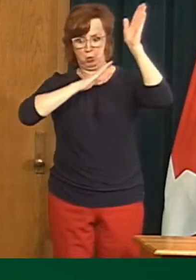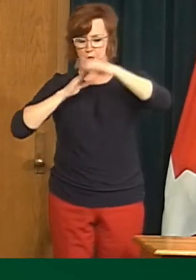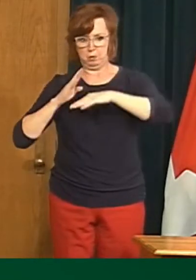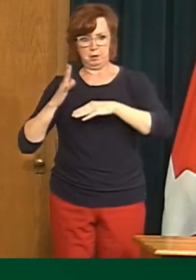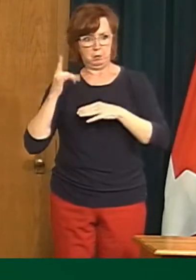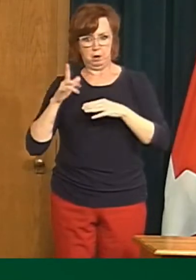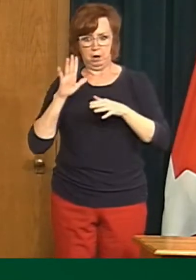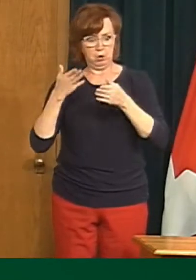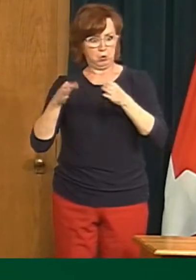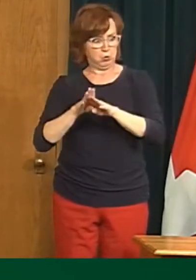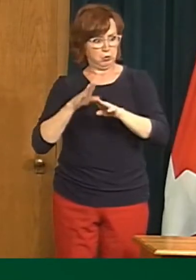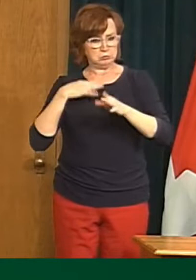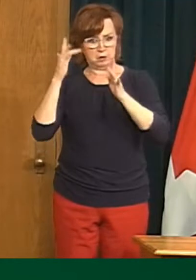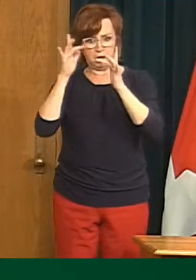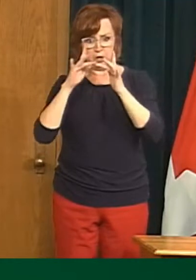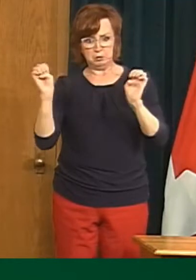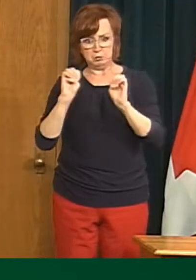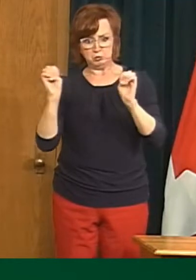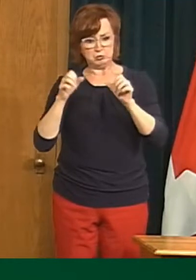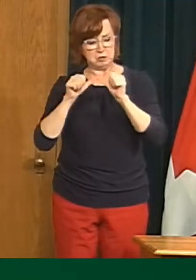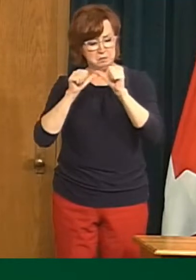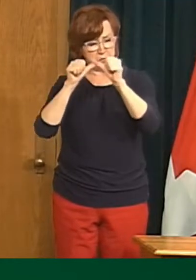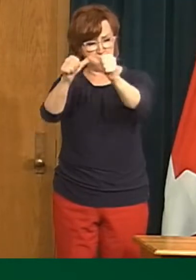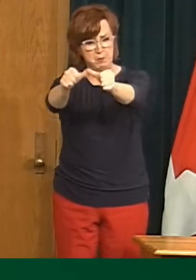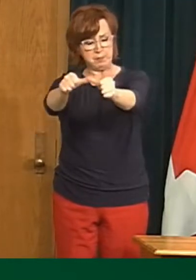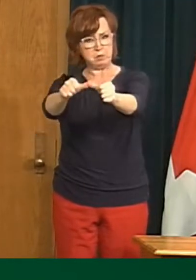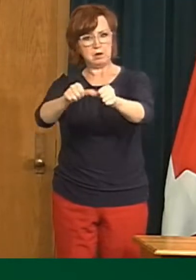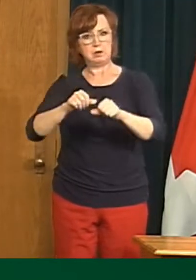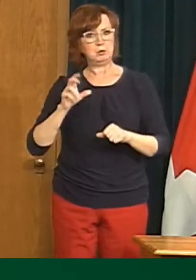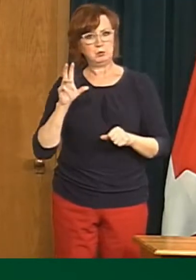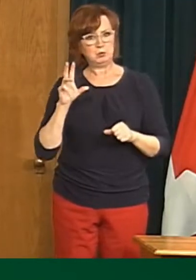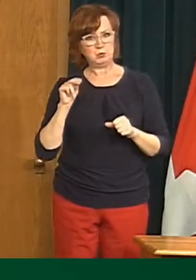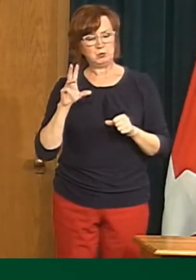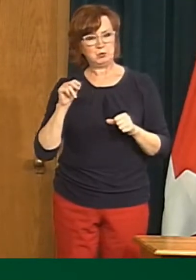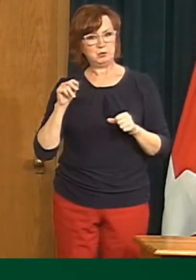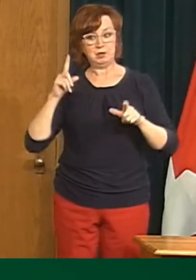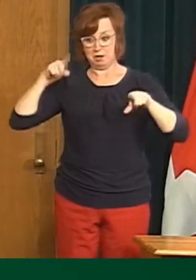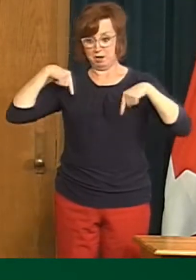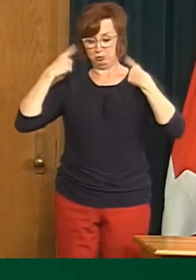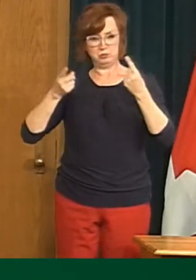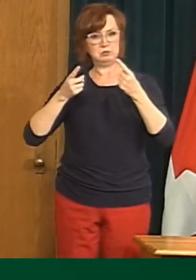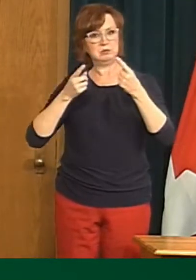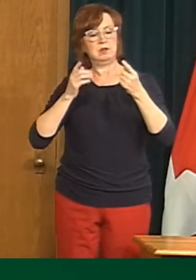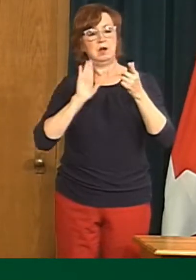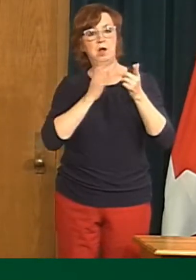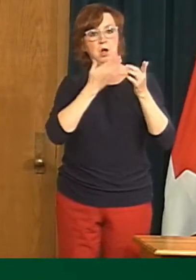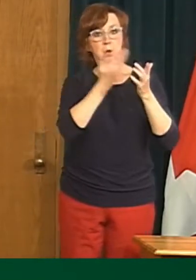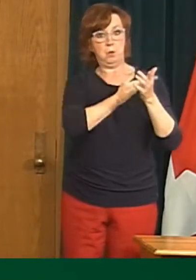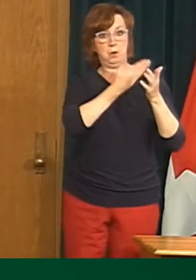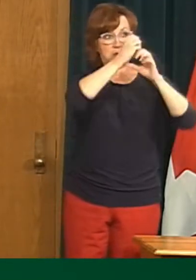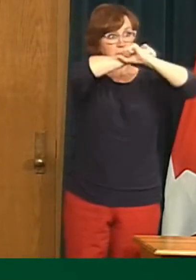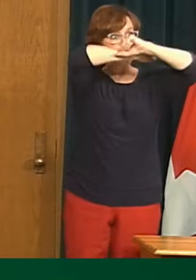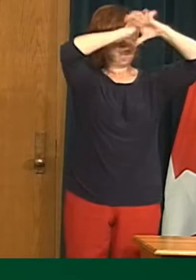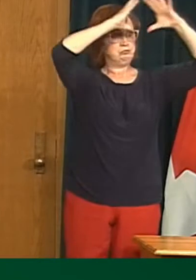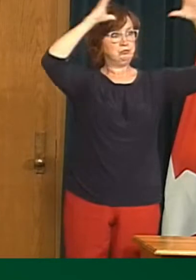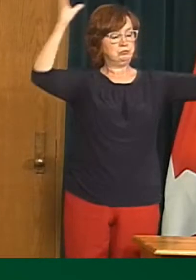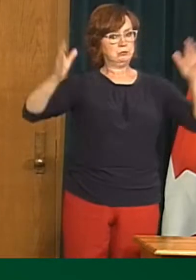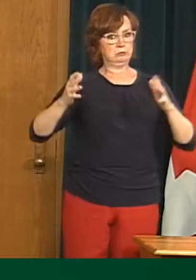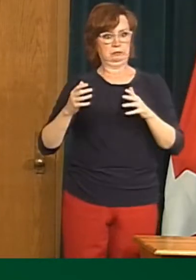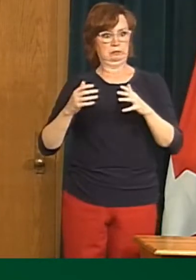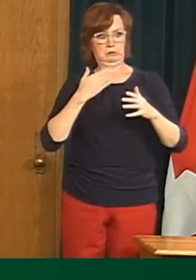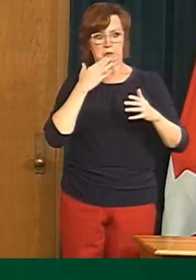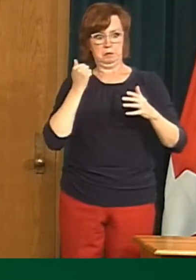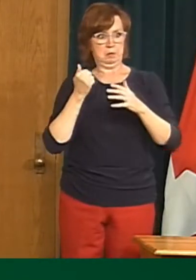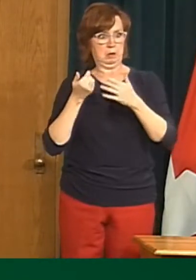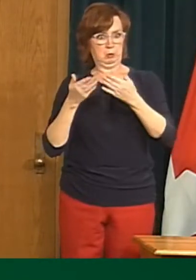case. These have never been intended to be permanent closures. They've been a temporary closure to allow the health authority, the Saskatchewan